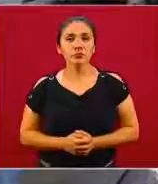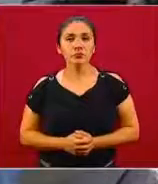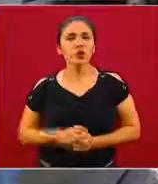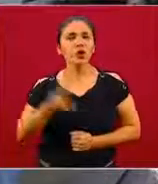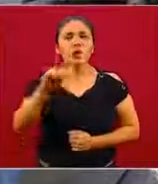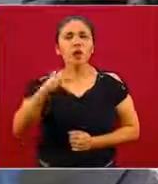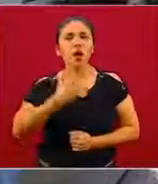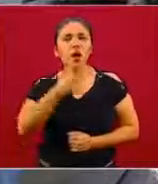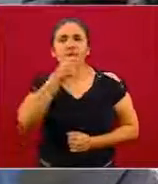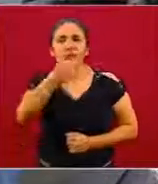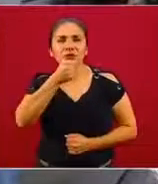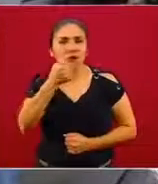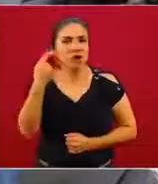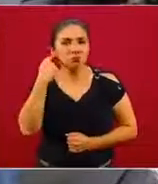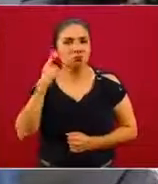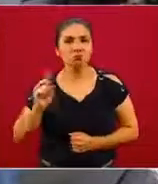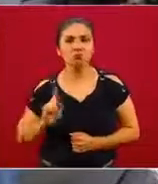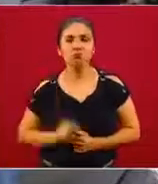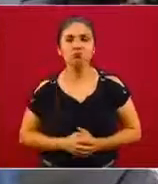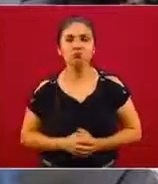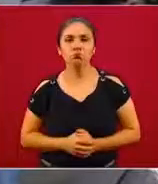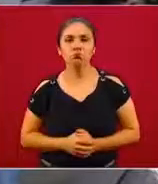The interpreter cannot hear the question.